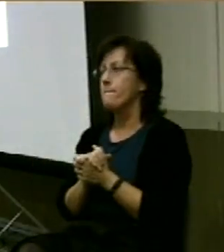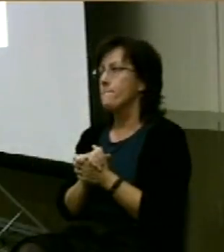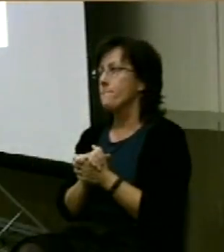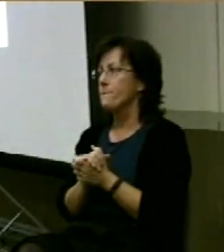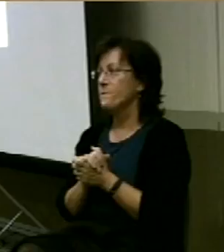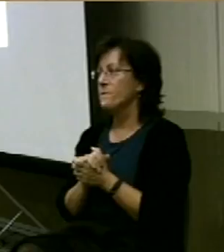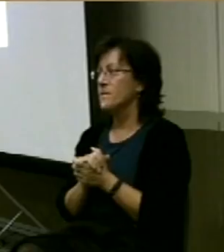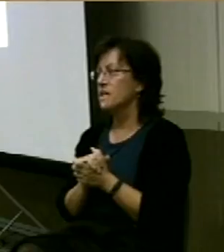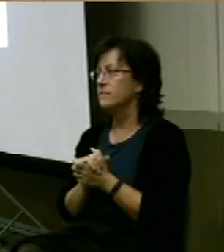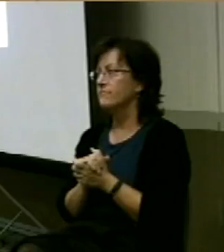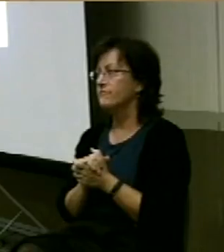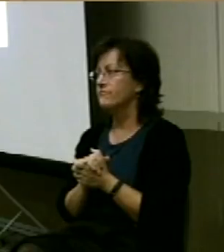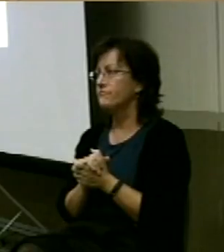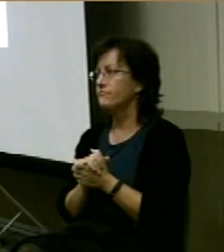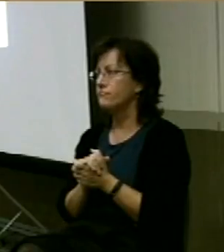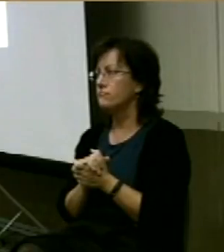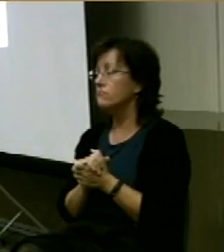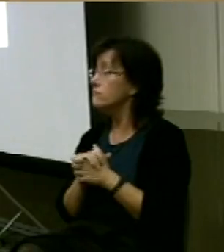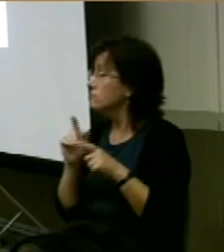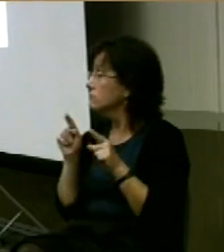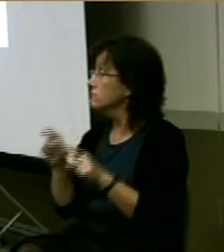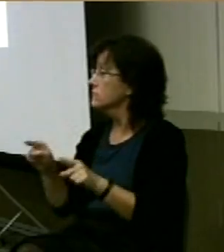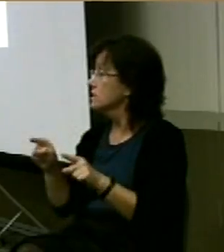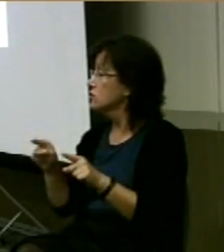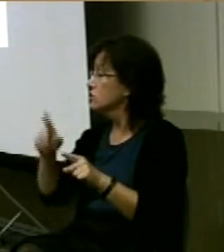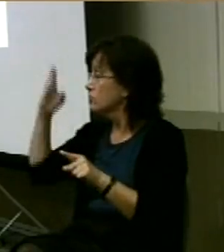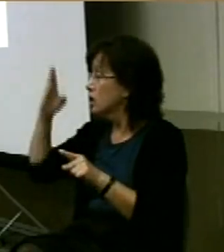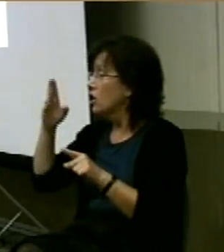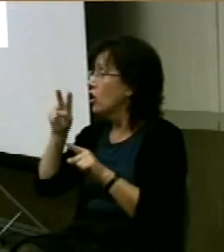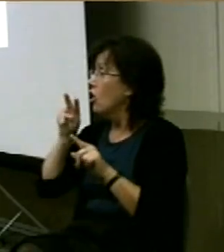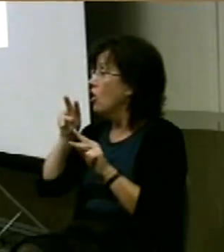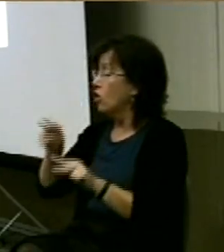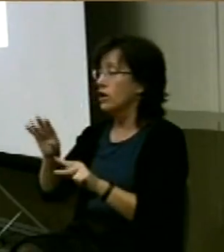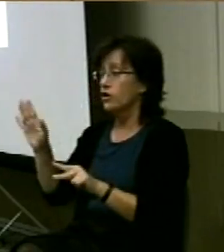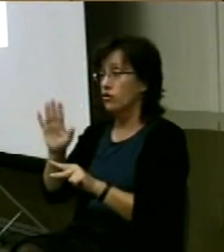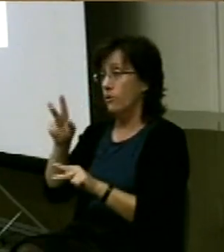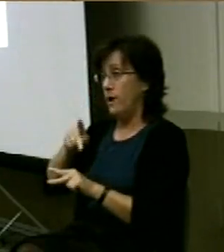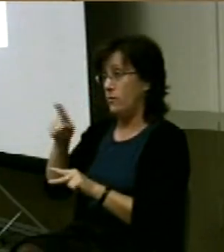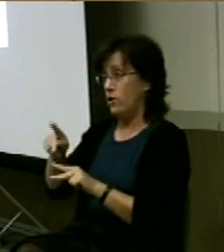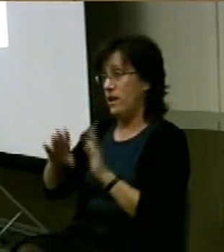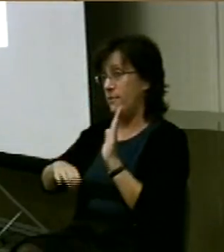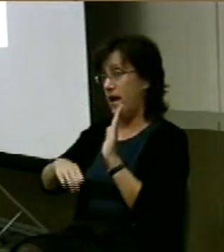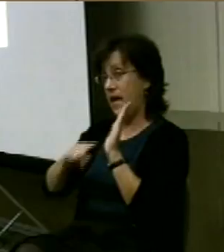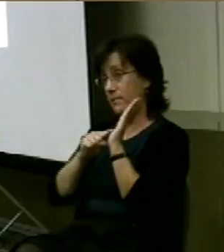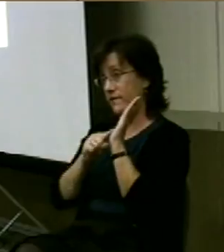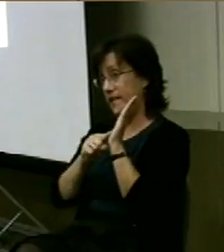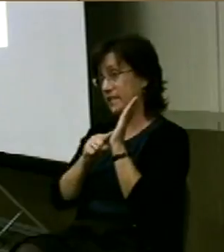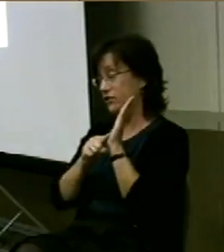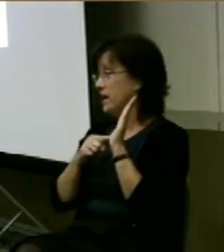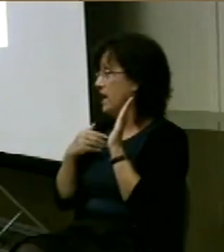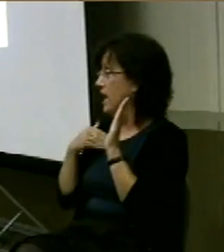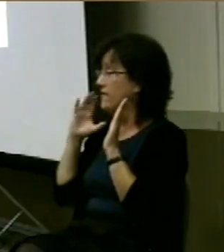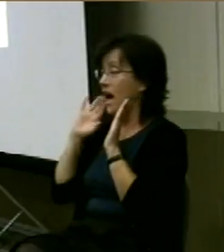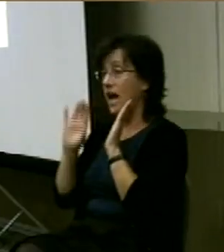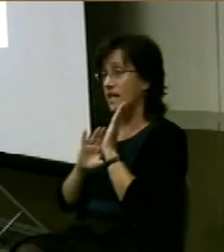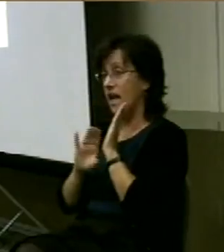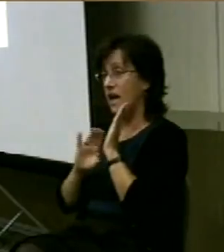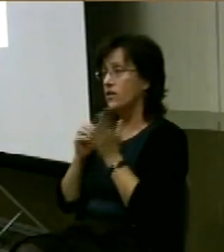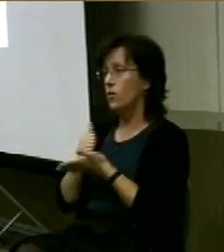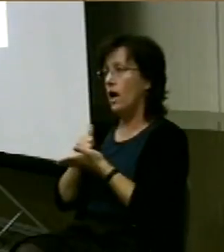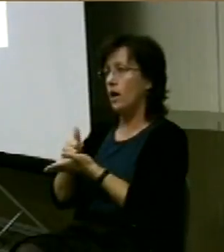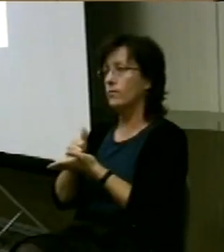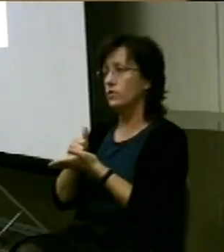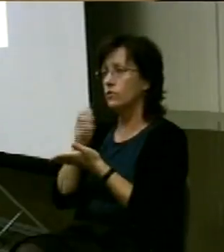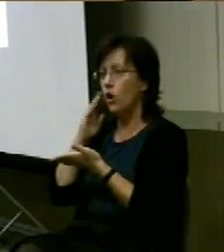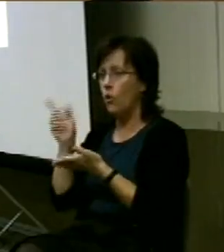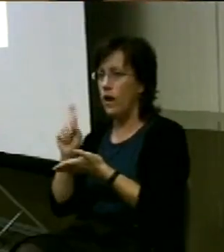So throughout this presentation, if you look in your PowerPoint, at the bottom of each of the slides, it has a little icon that's going to help you keep track of